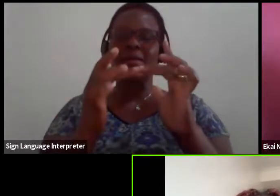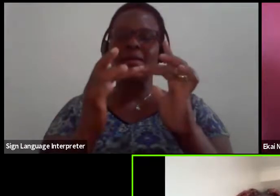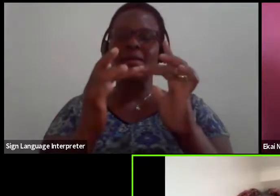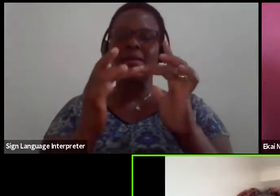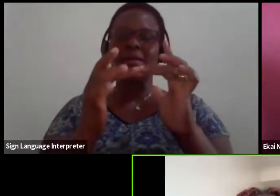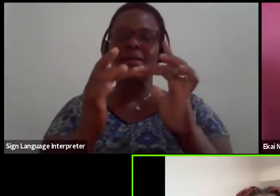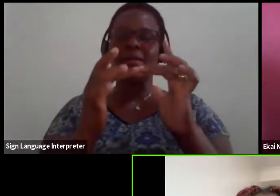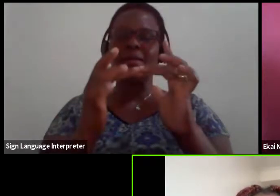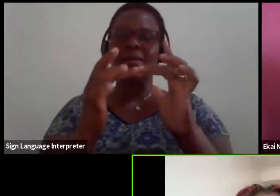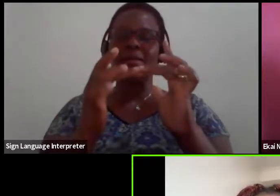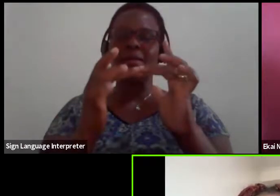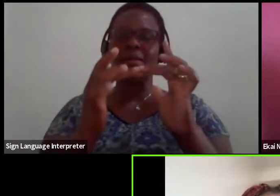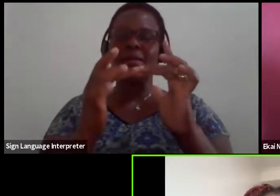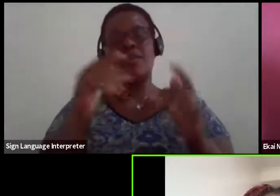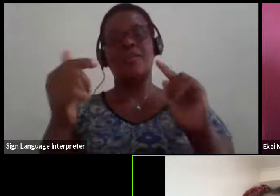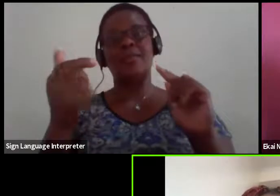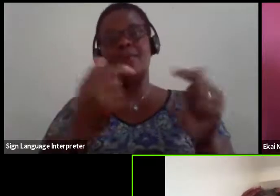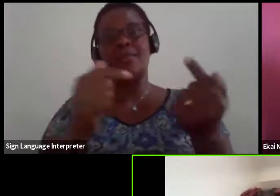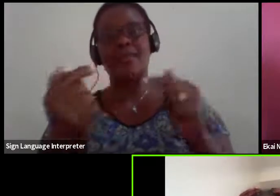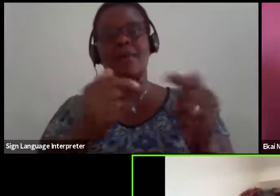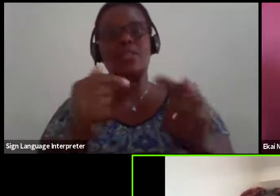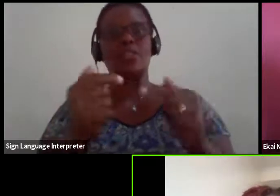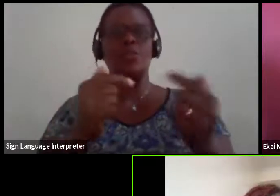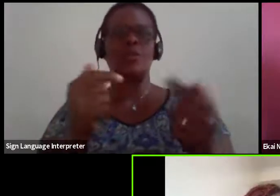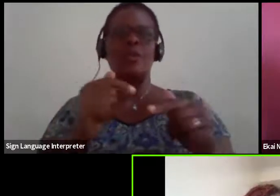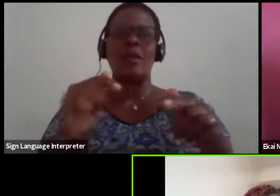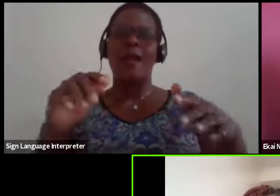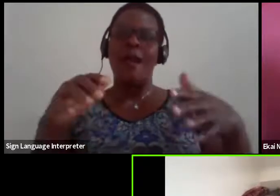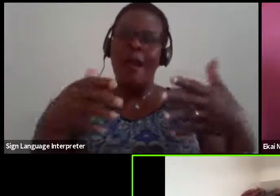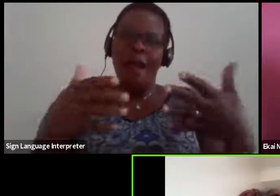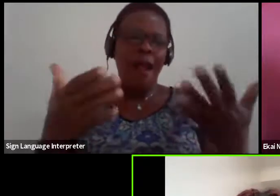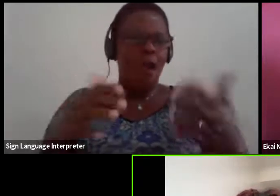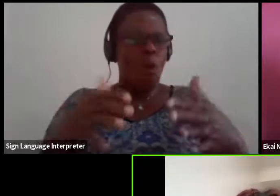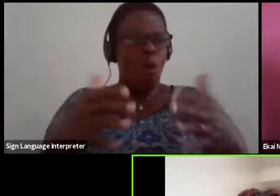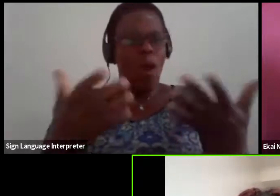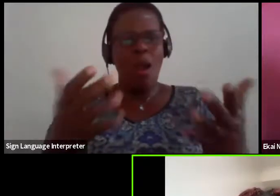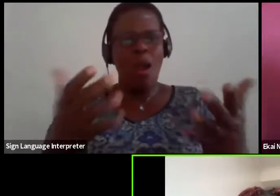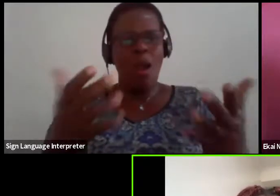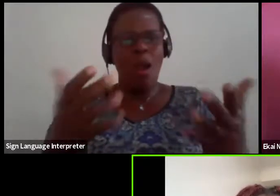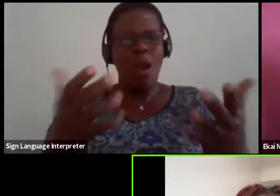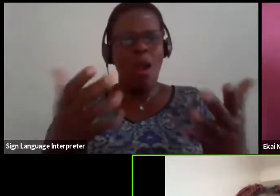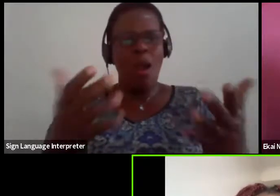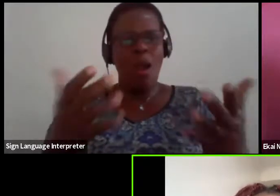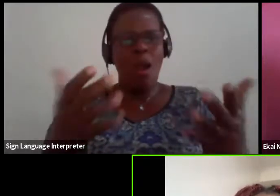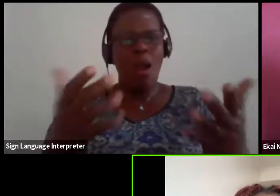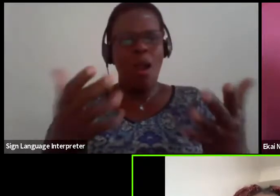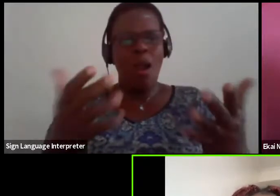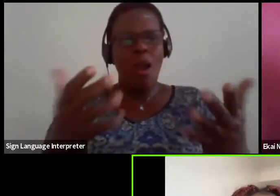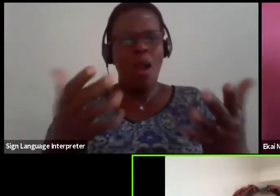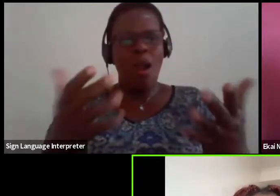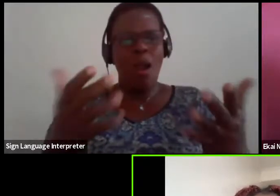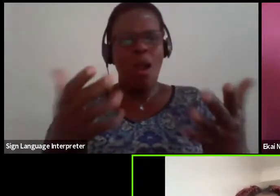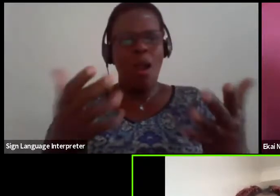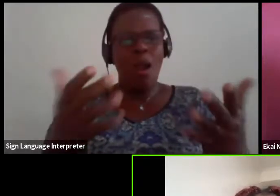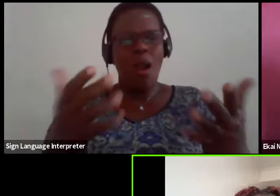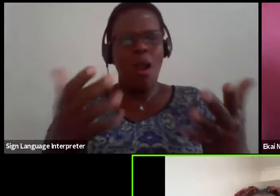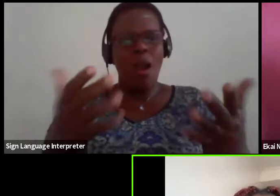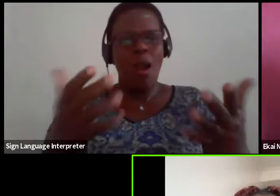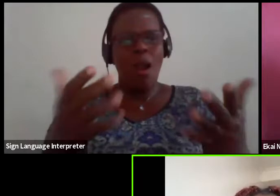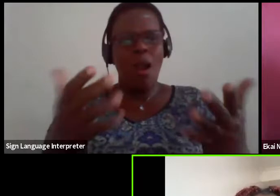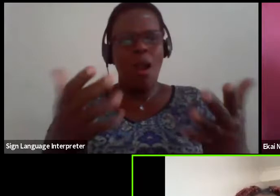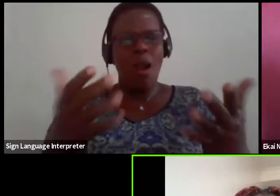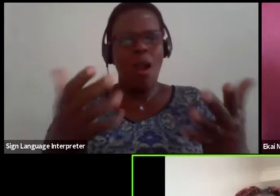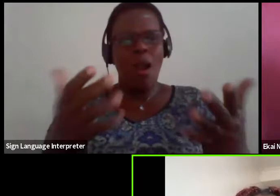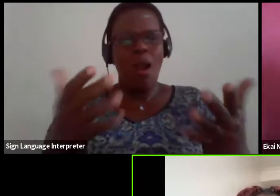on the continent. And so with us, we have Ms. Cecilia Maundu, who's a phenomenal journalist based in Kenya.